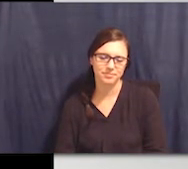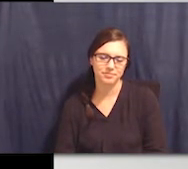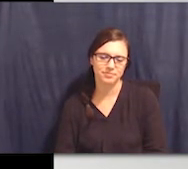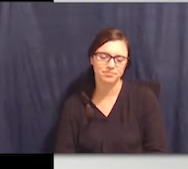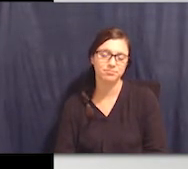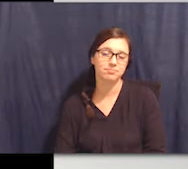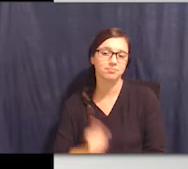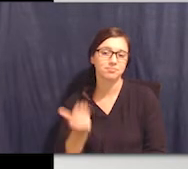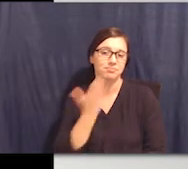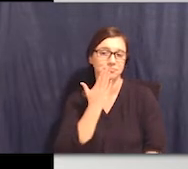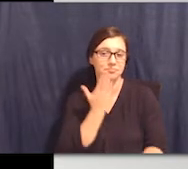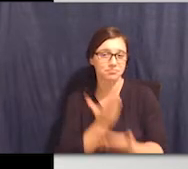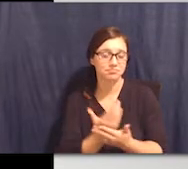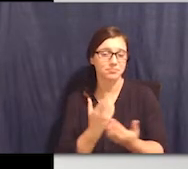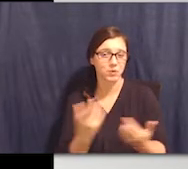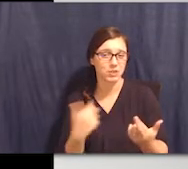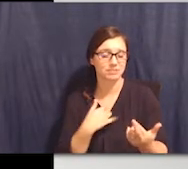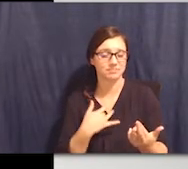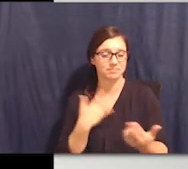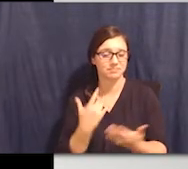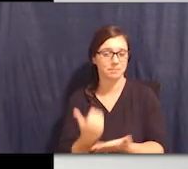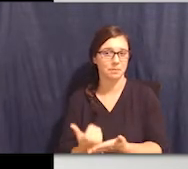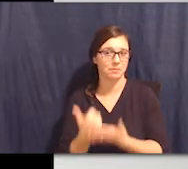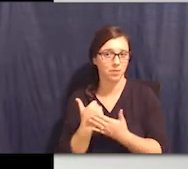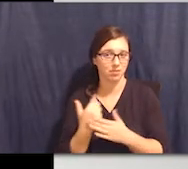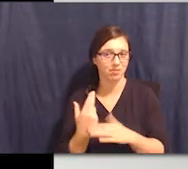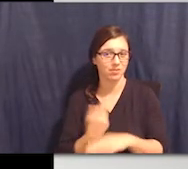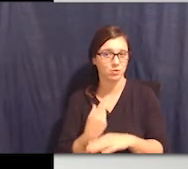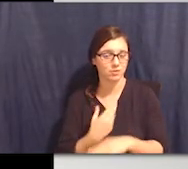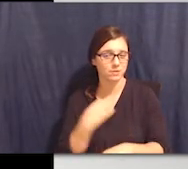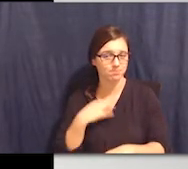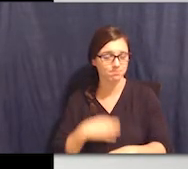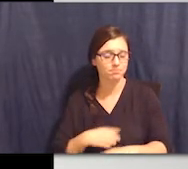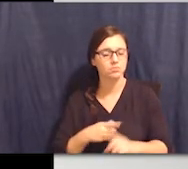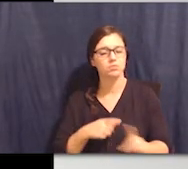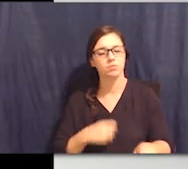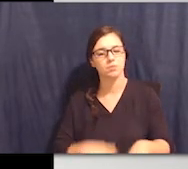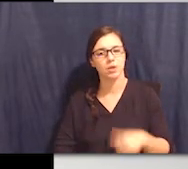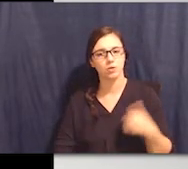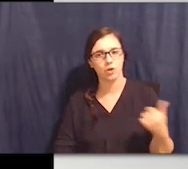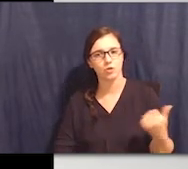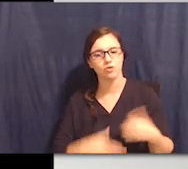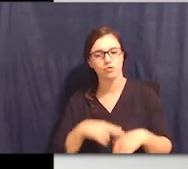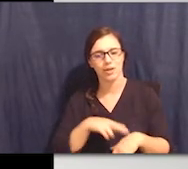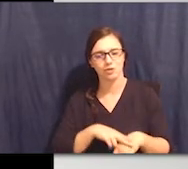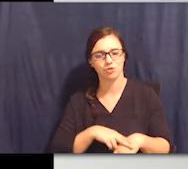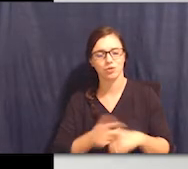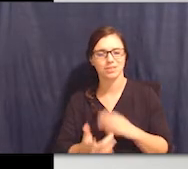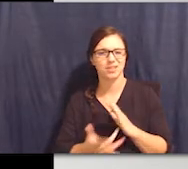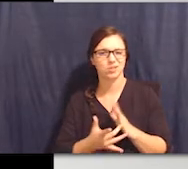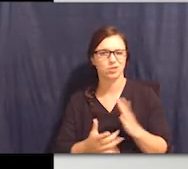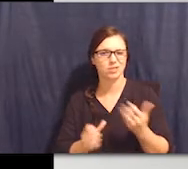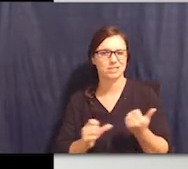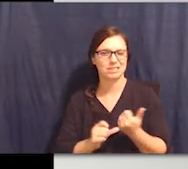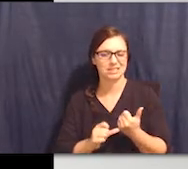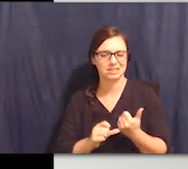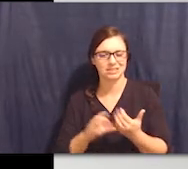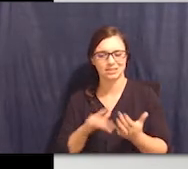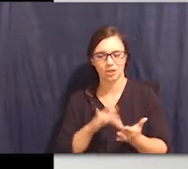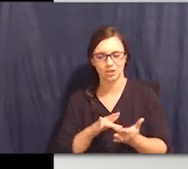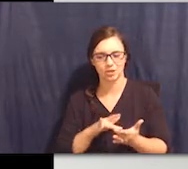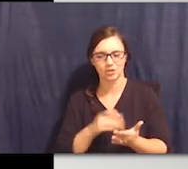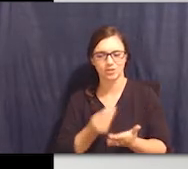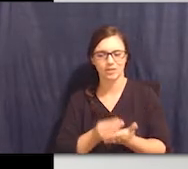Another really good resource that I really found helpful and useful, it comes from another National Technical Assistance Center funded